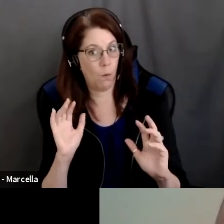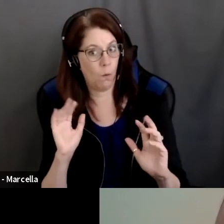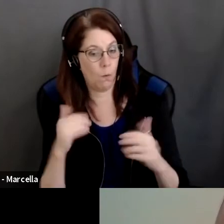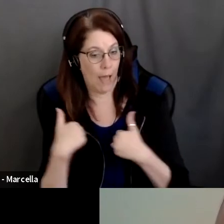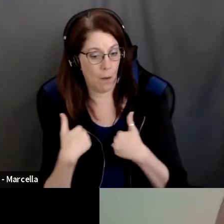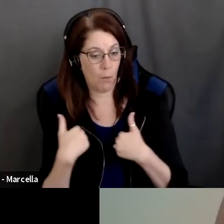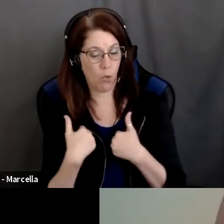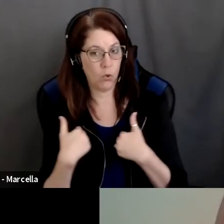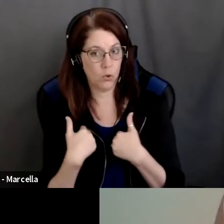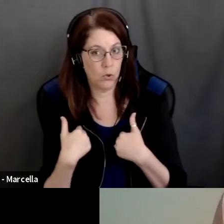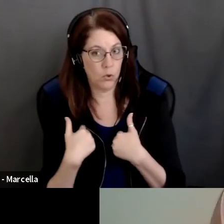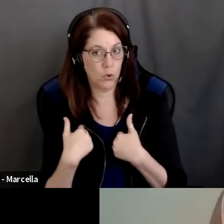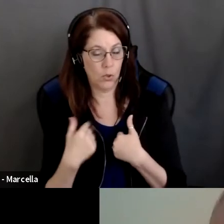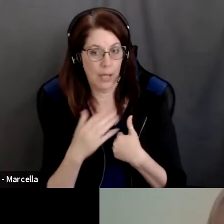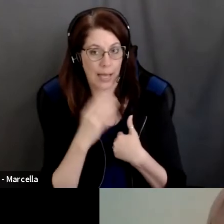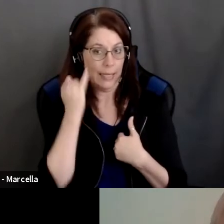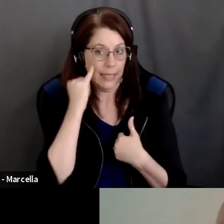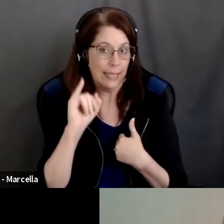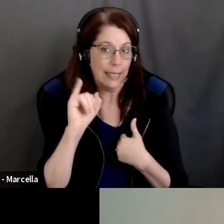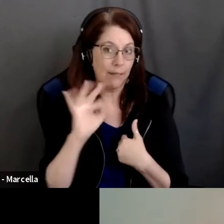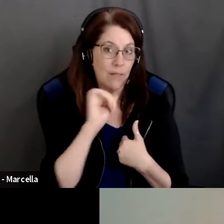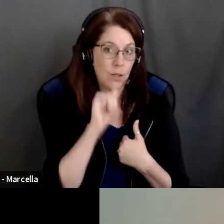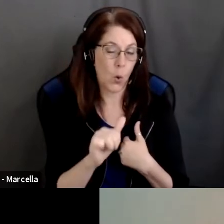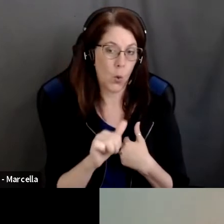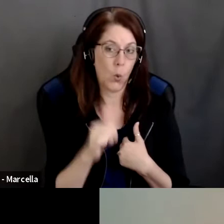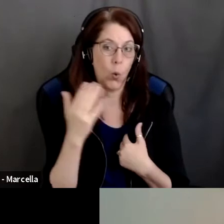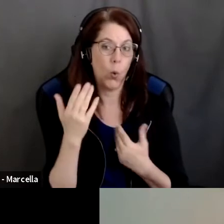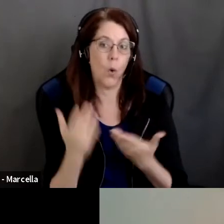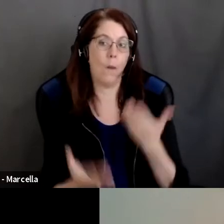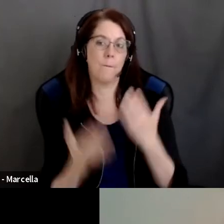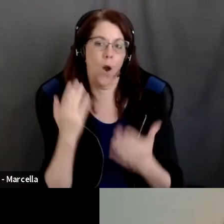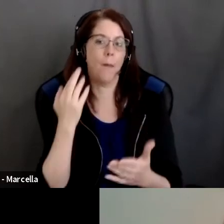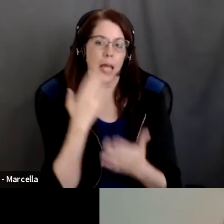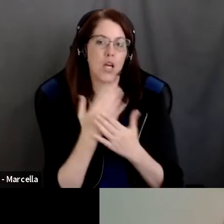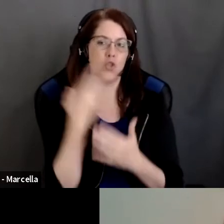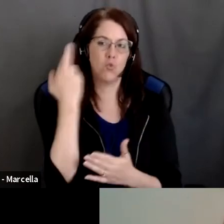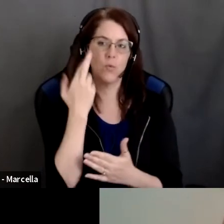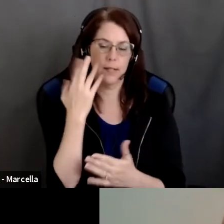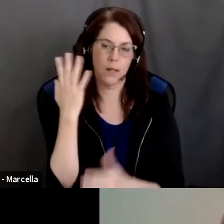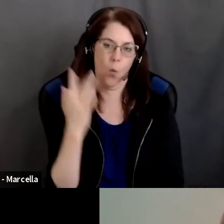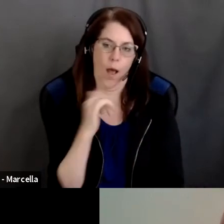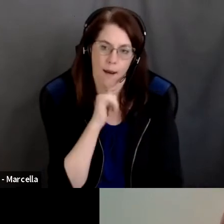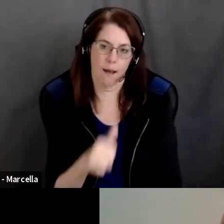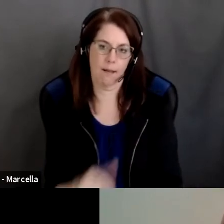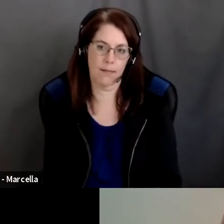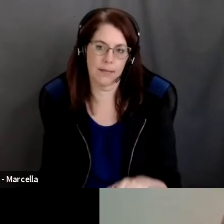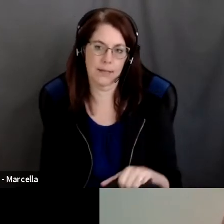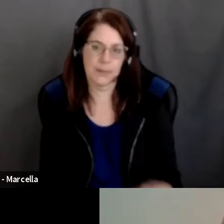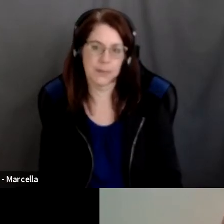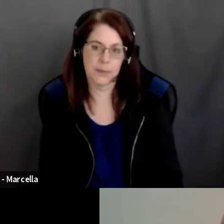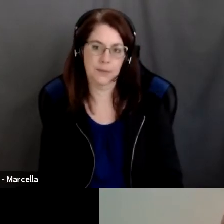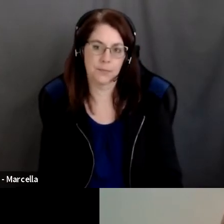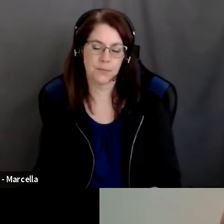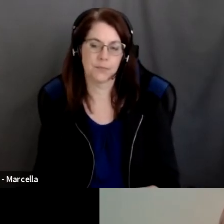animals, and if they don't, there's probably a reason why. So if you